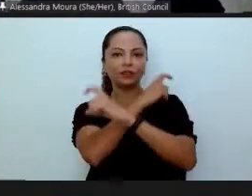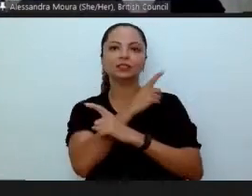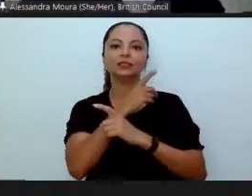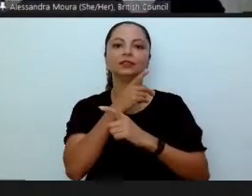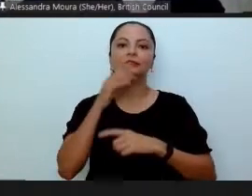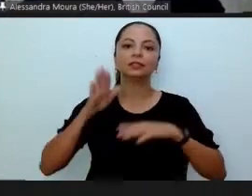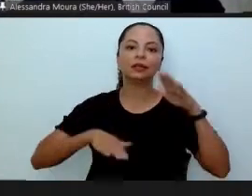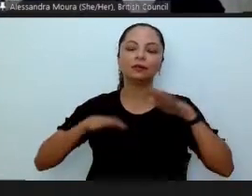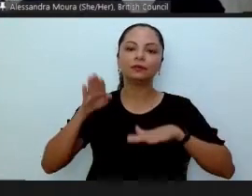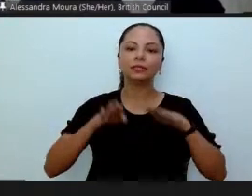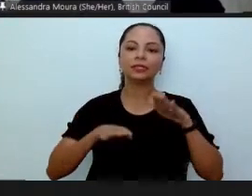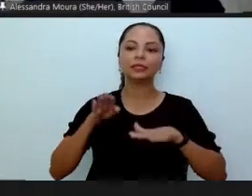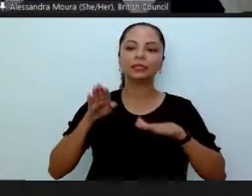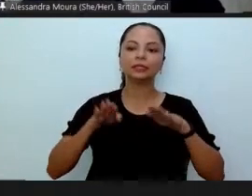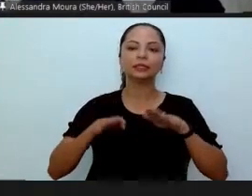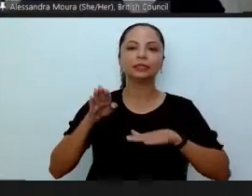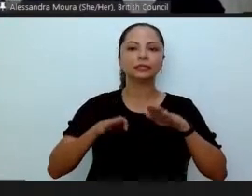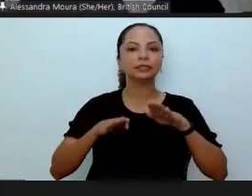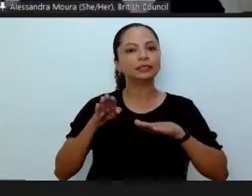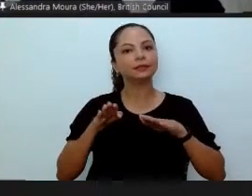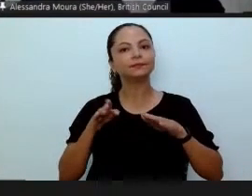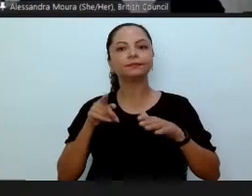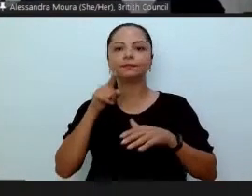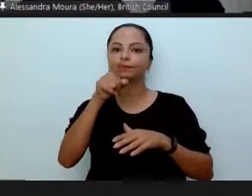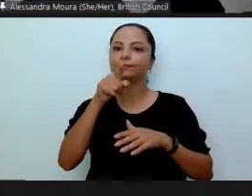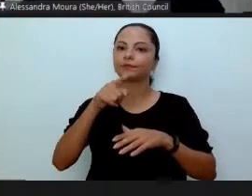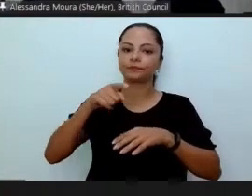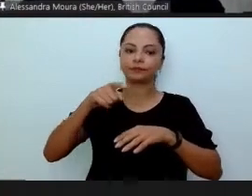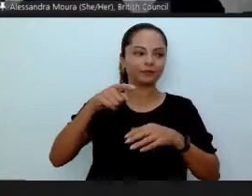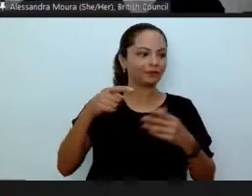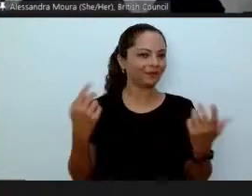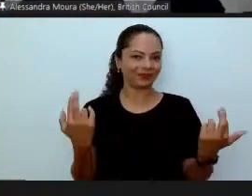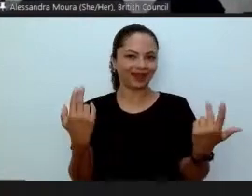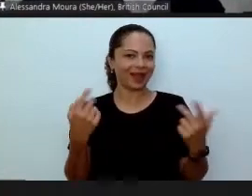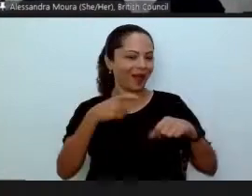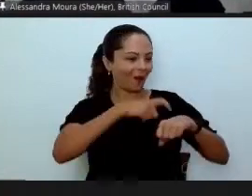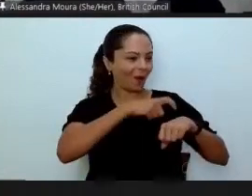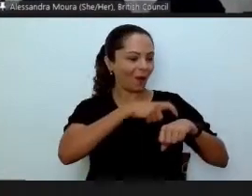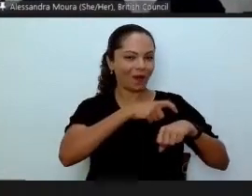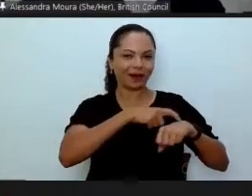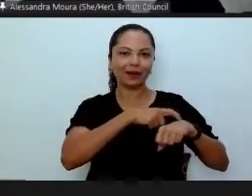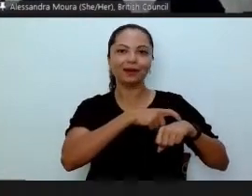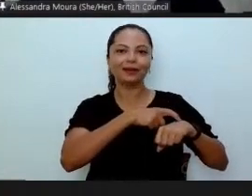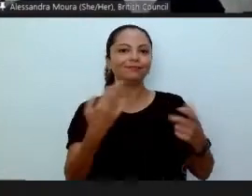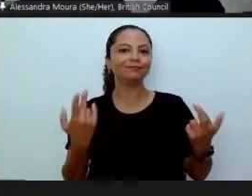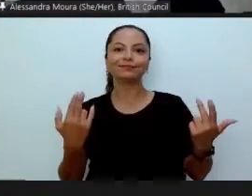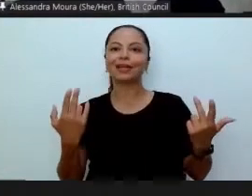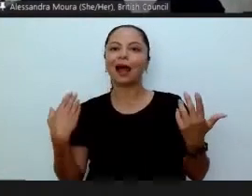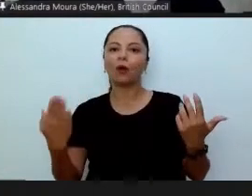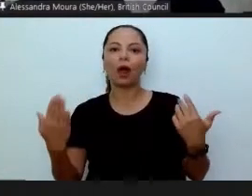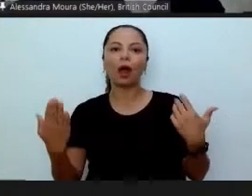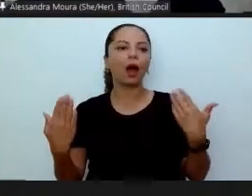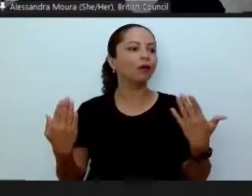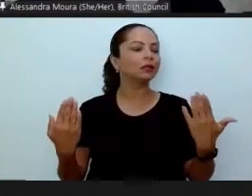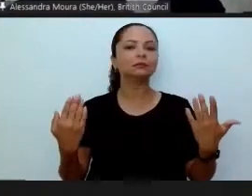each other's classes. So this is an opportunity to do it. It's a very interesting thing to do. I recommend teachers try